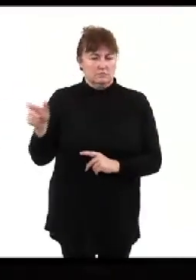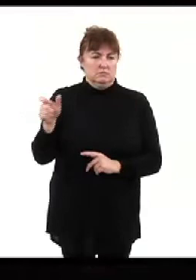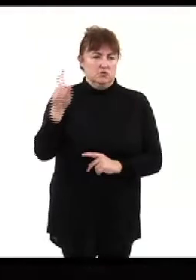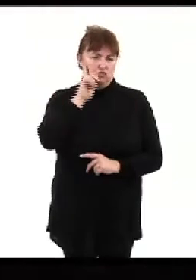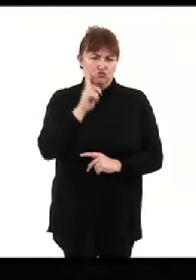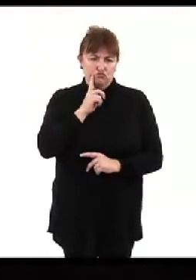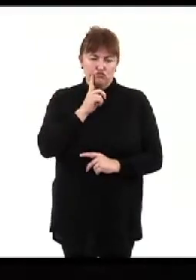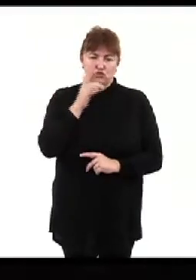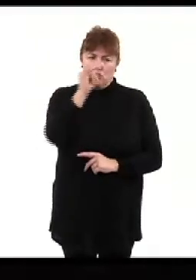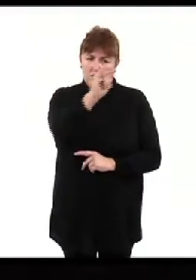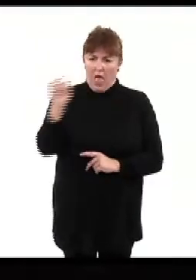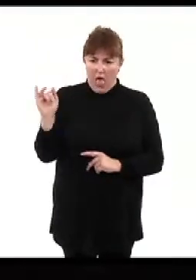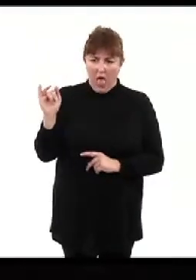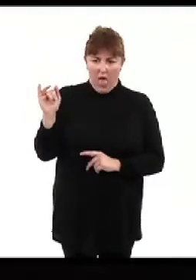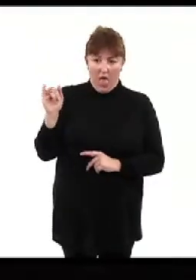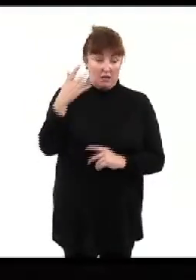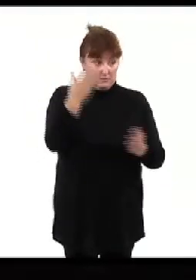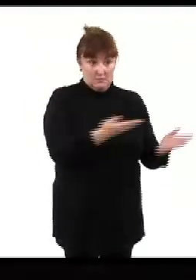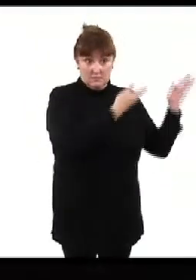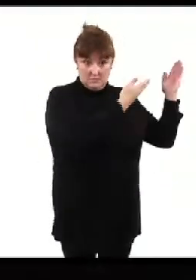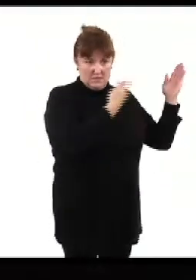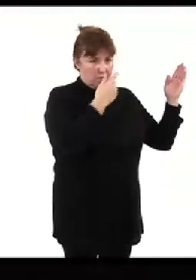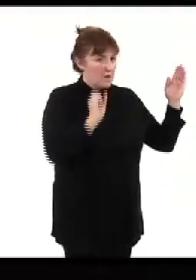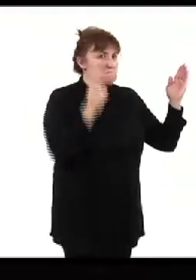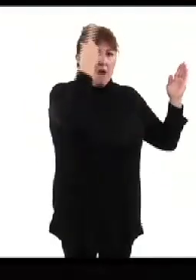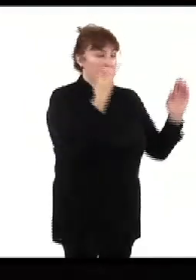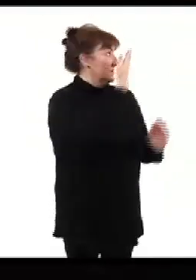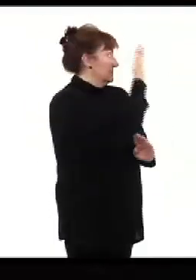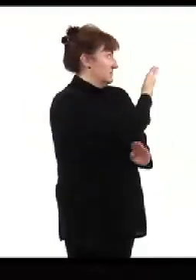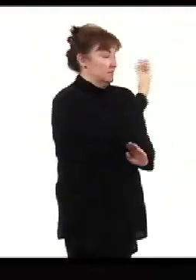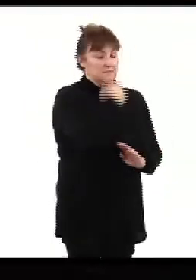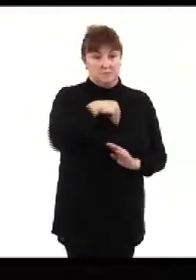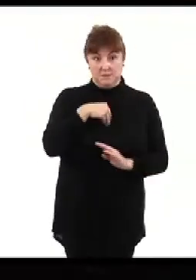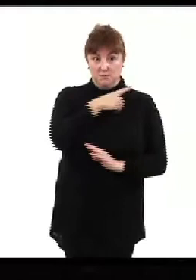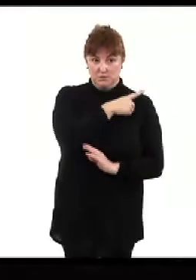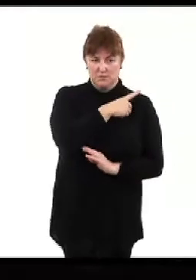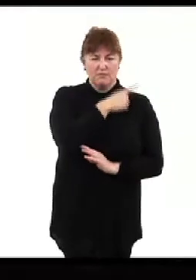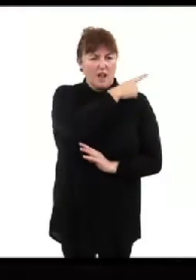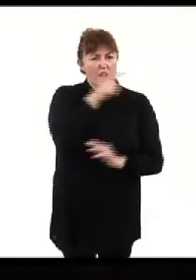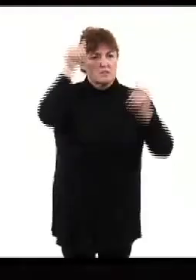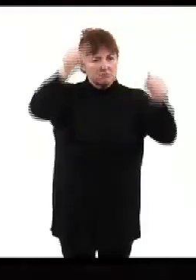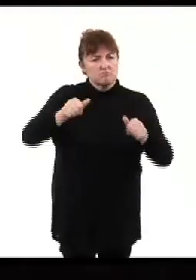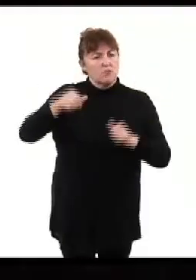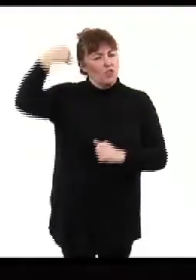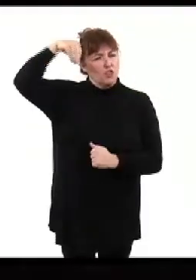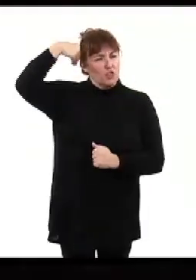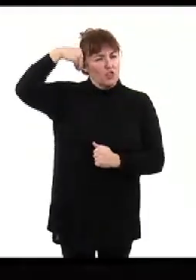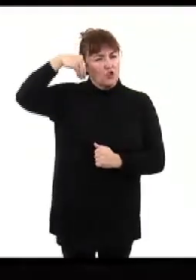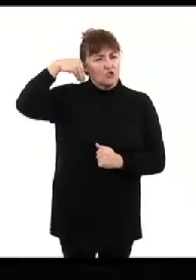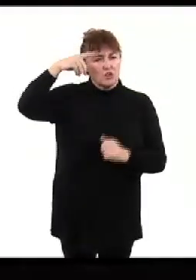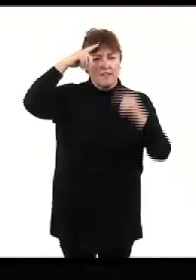he has his PhD in cognitive neuroscience from UCSD and has worked with us for quite a while.